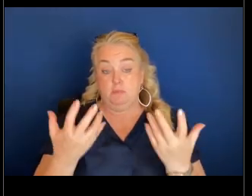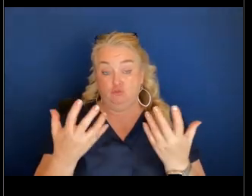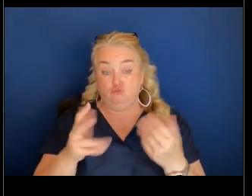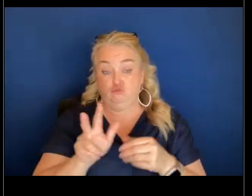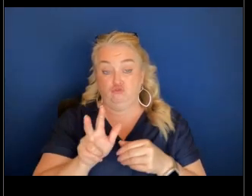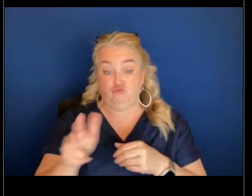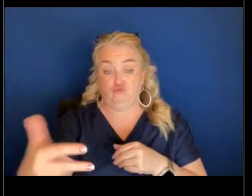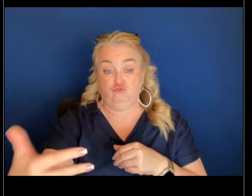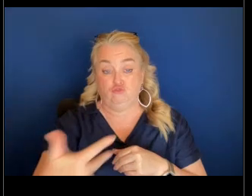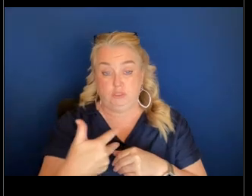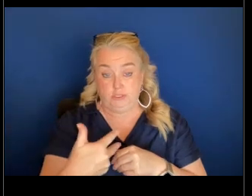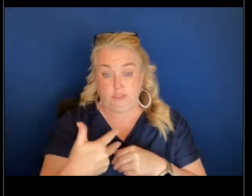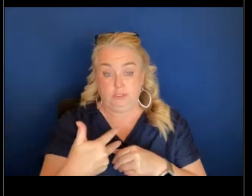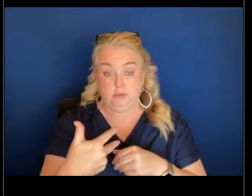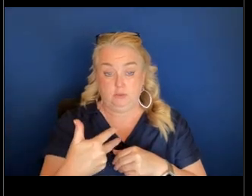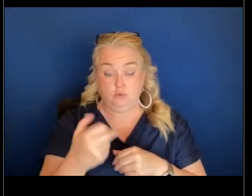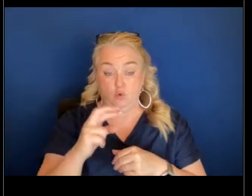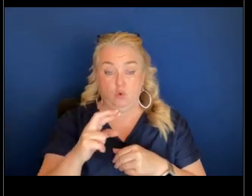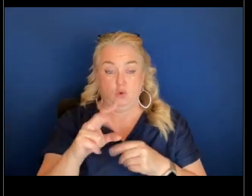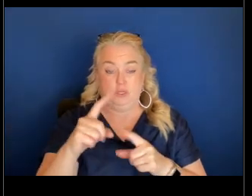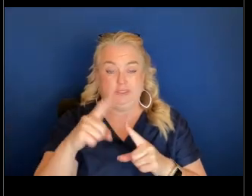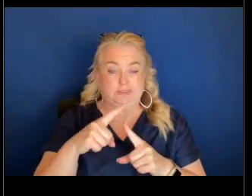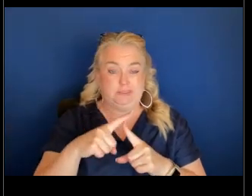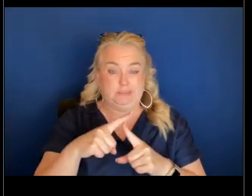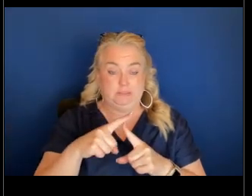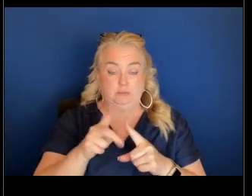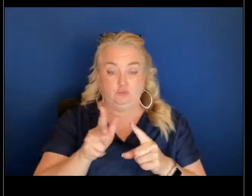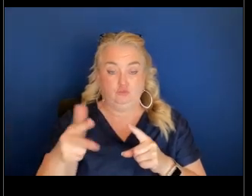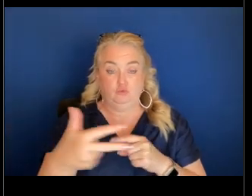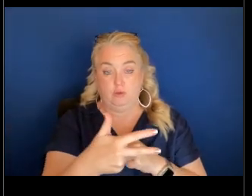turning space or a T-type turnaround.